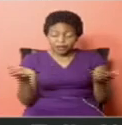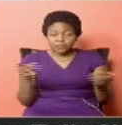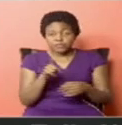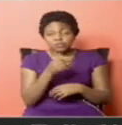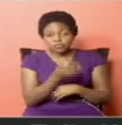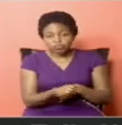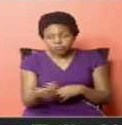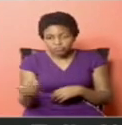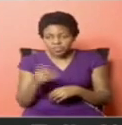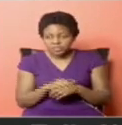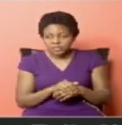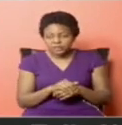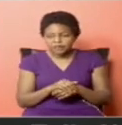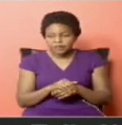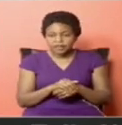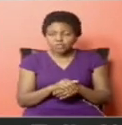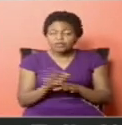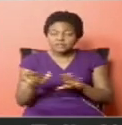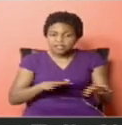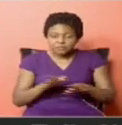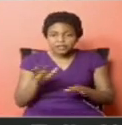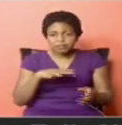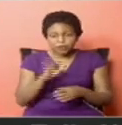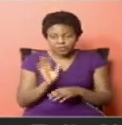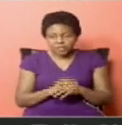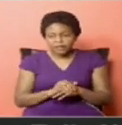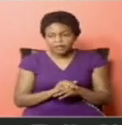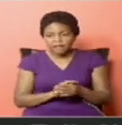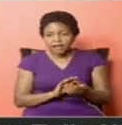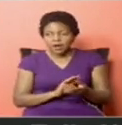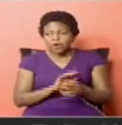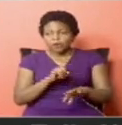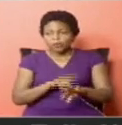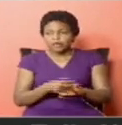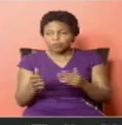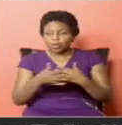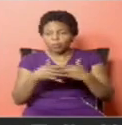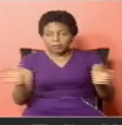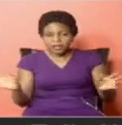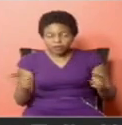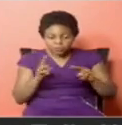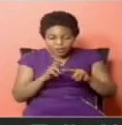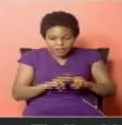children to a point of insanity. After